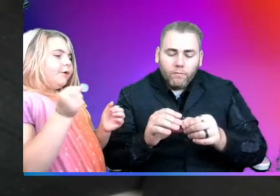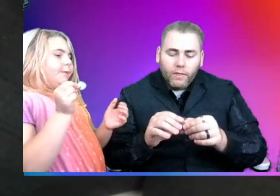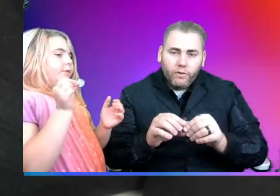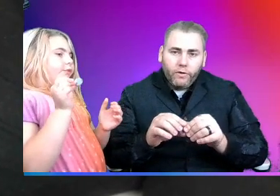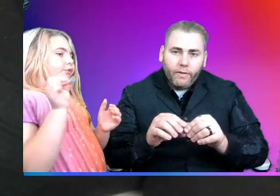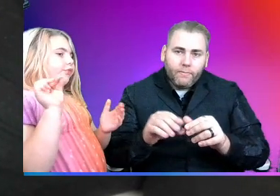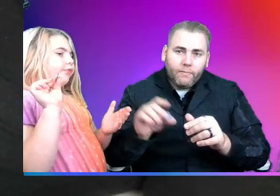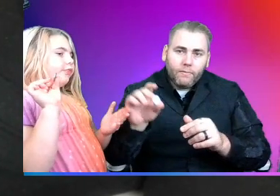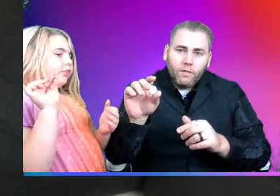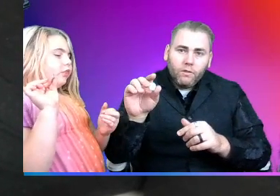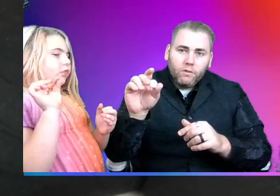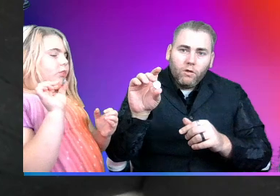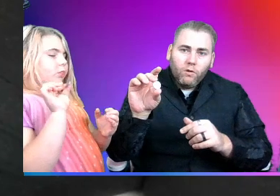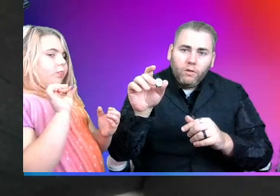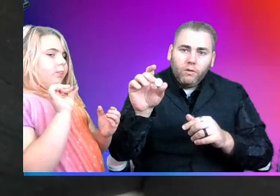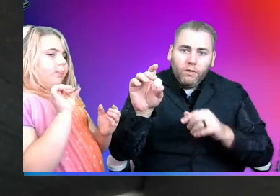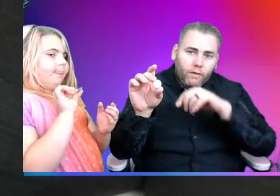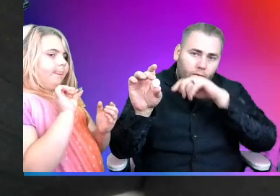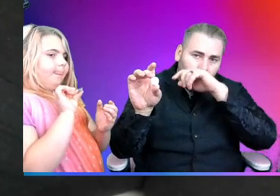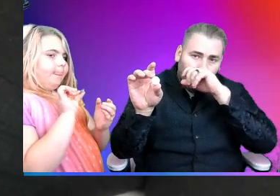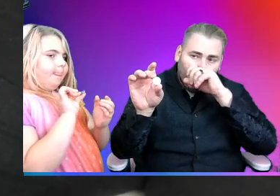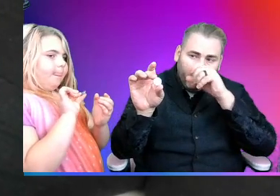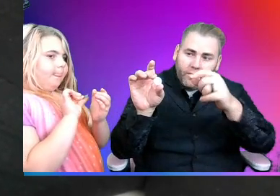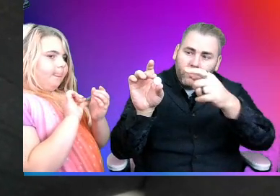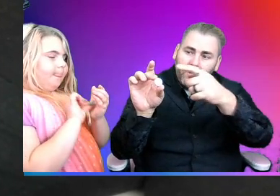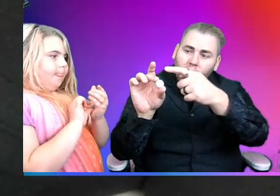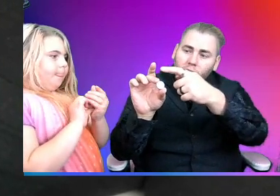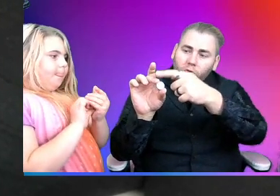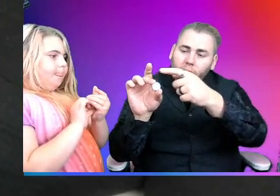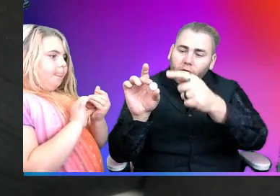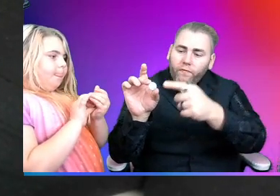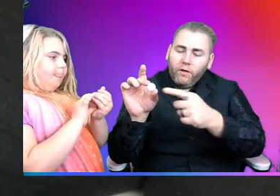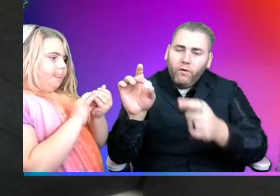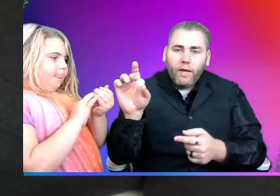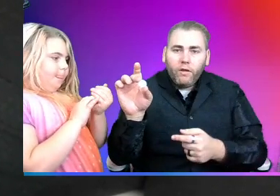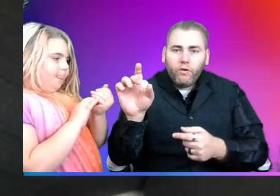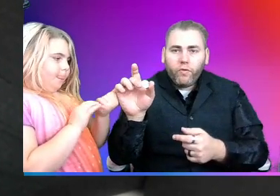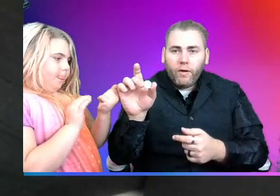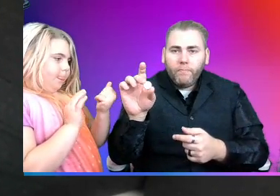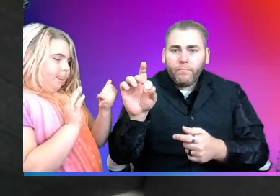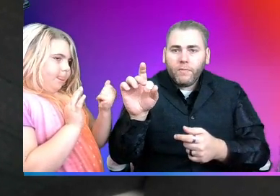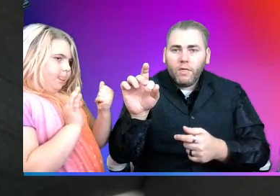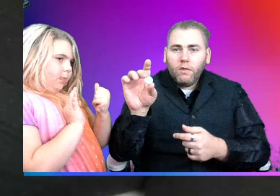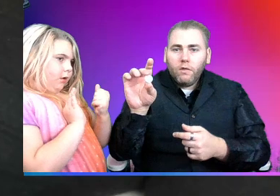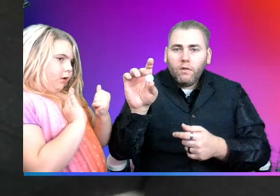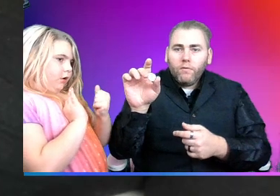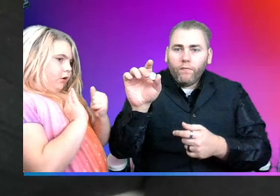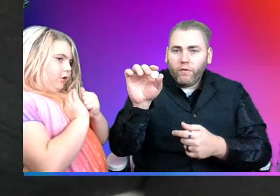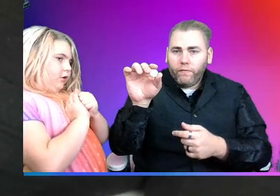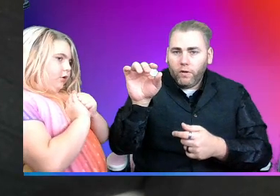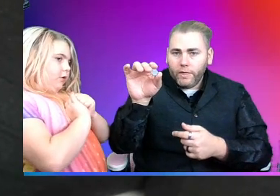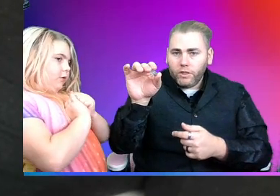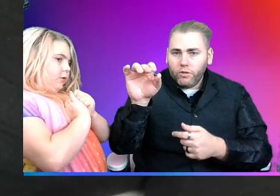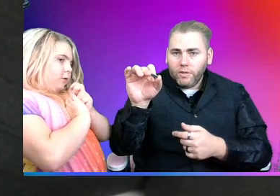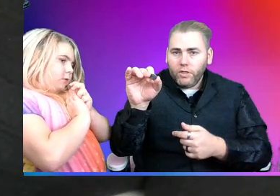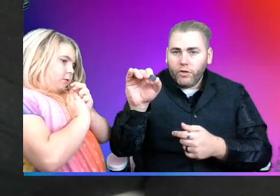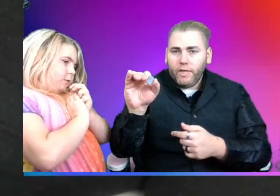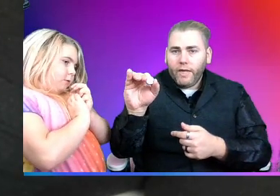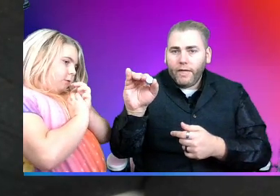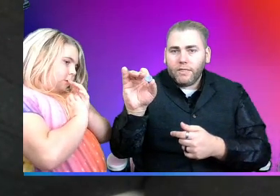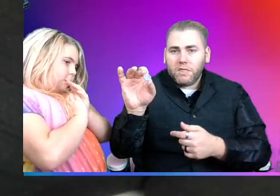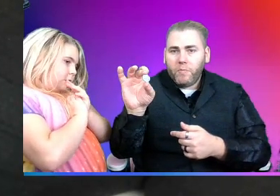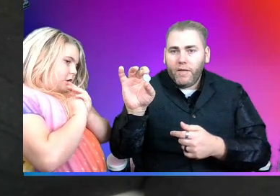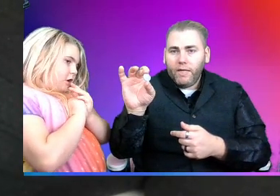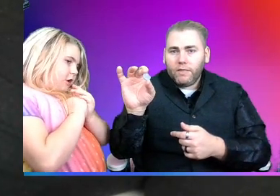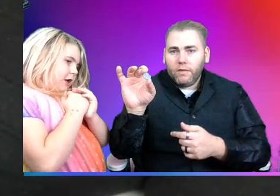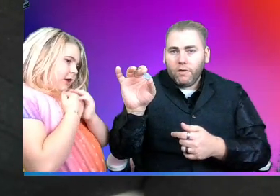So let's learn it. So you hold it between your middle finger and your thumb for the flourish, using your